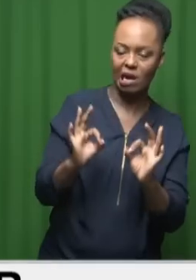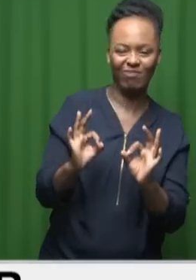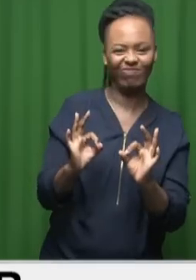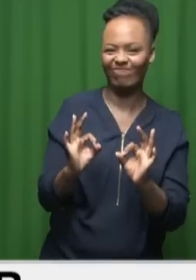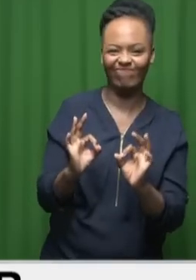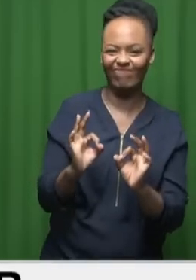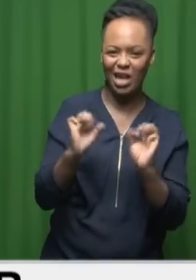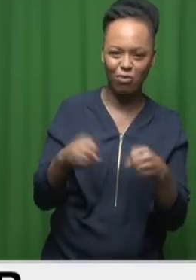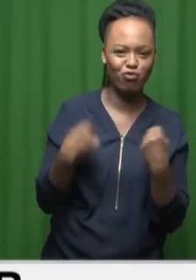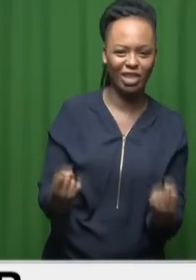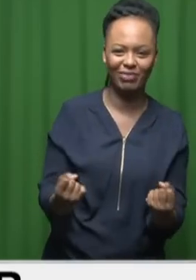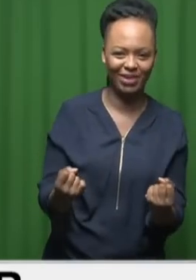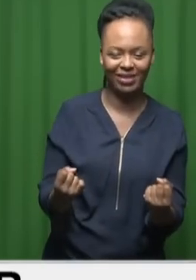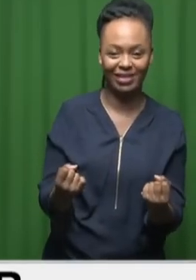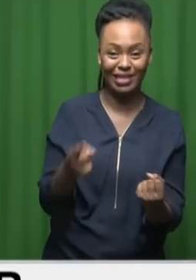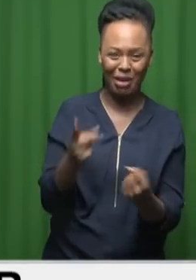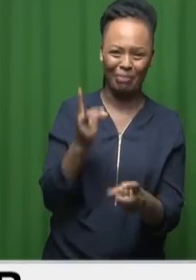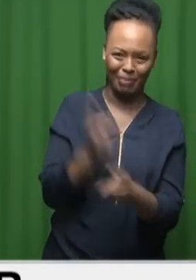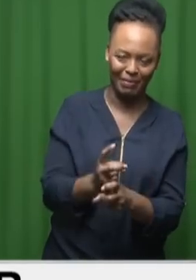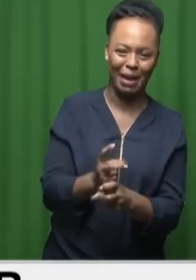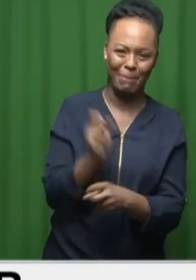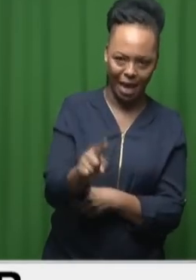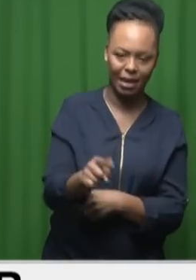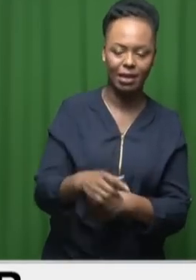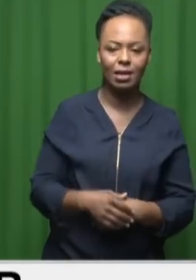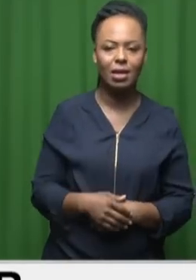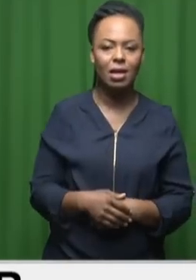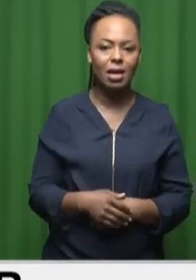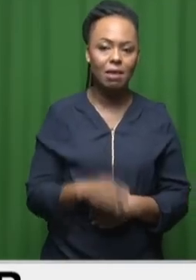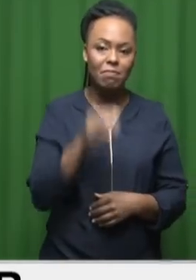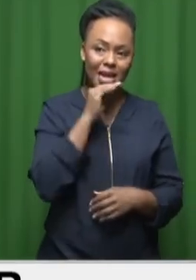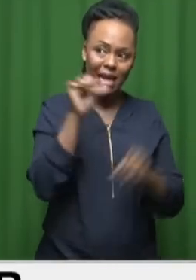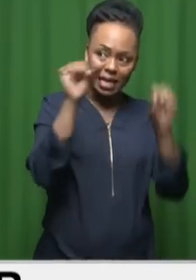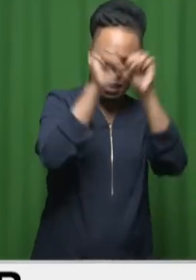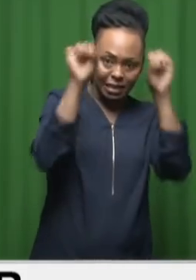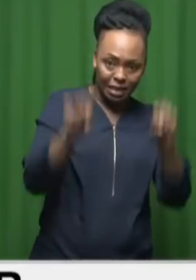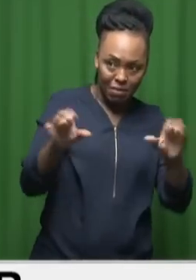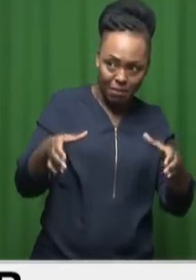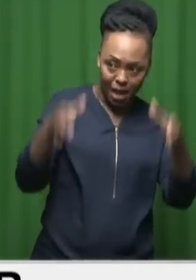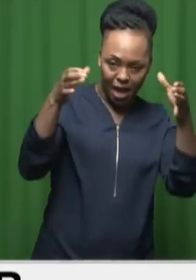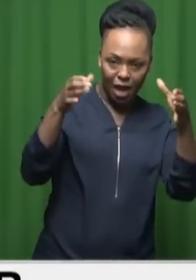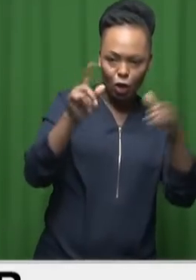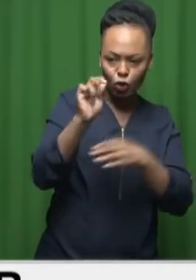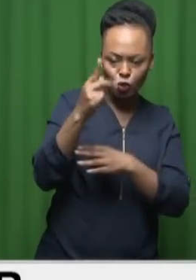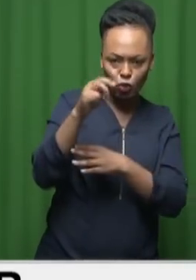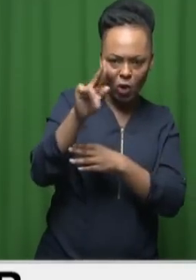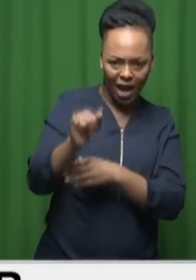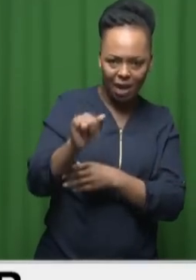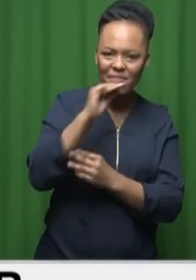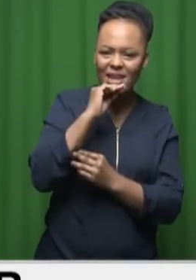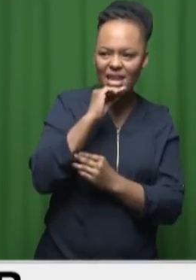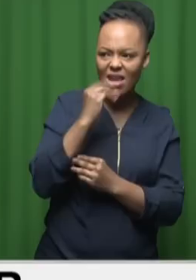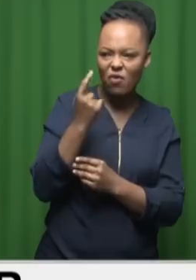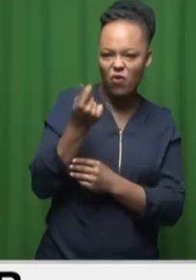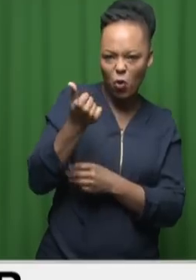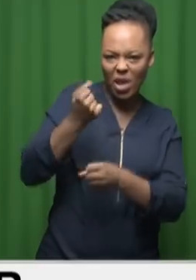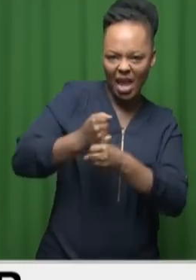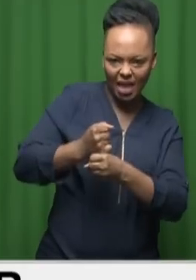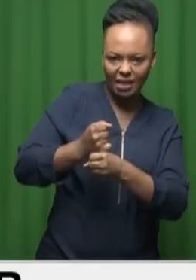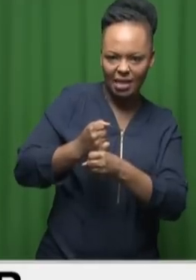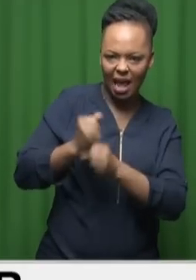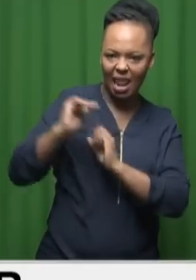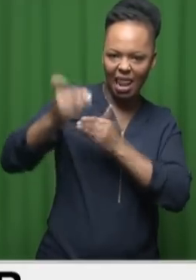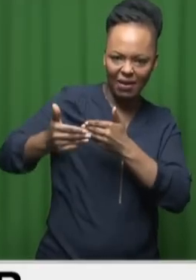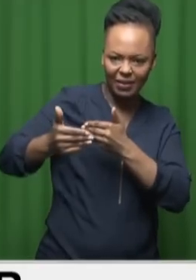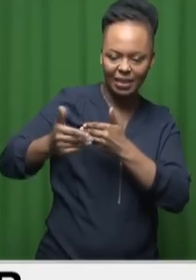state. Very, very difficult. And that power station, Tutuka, still has a few years left. Many years